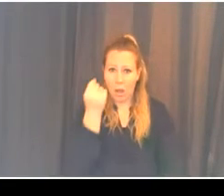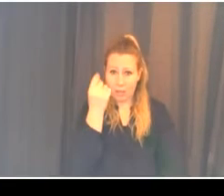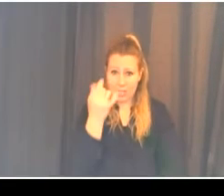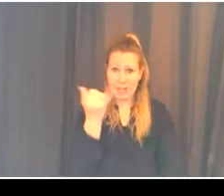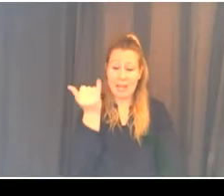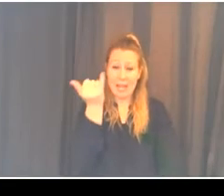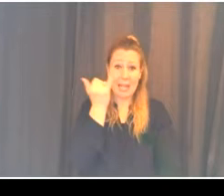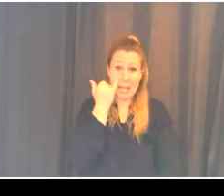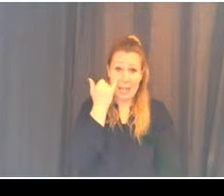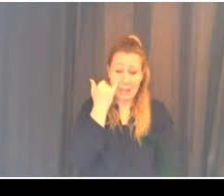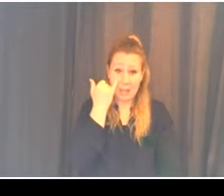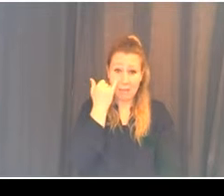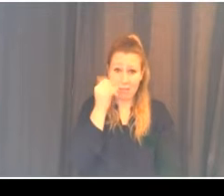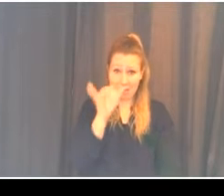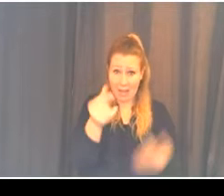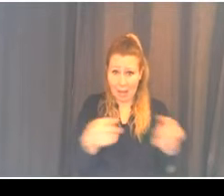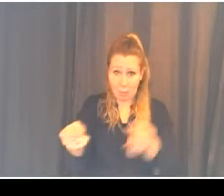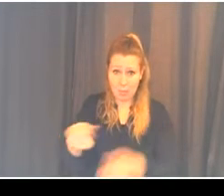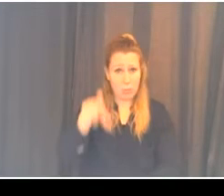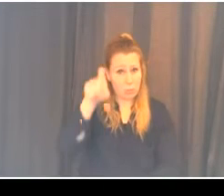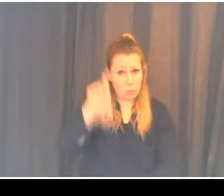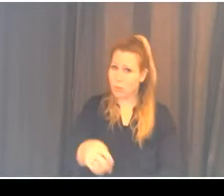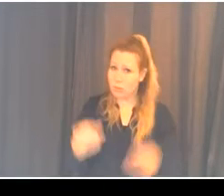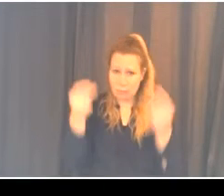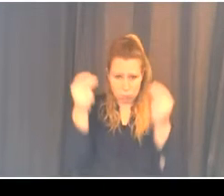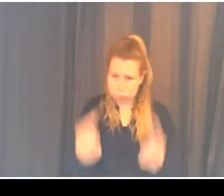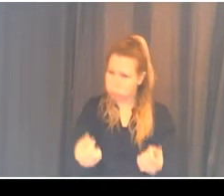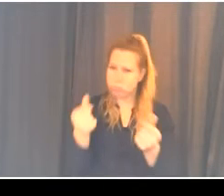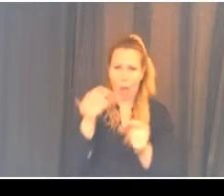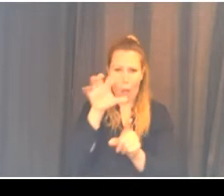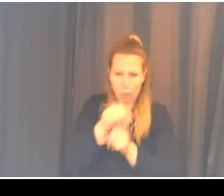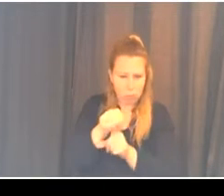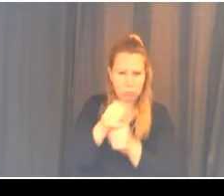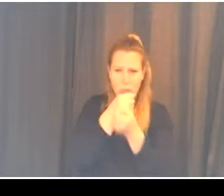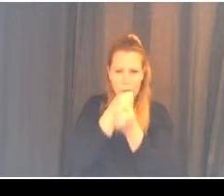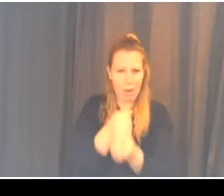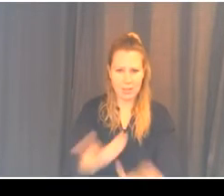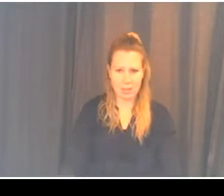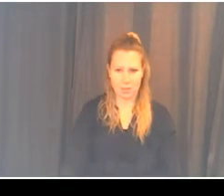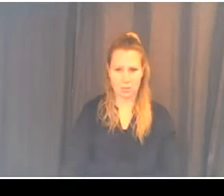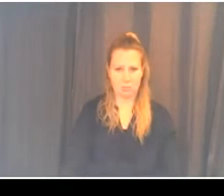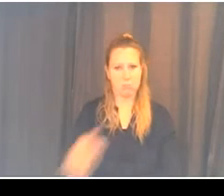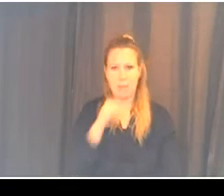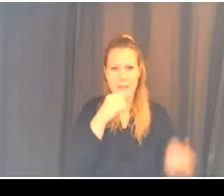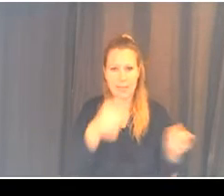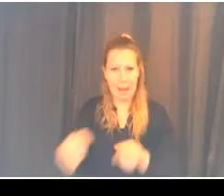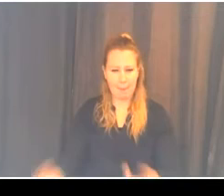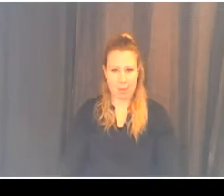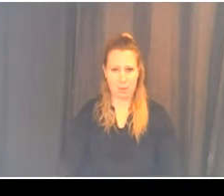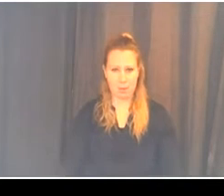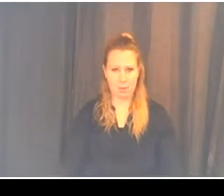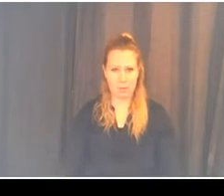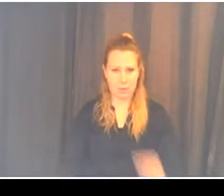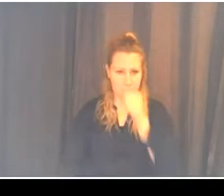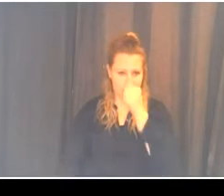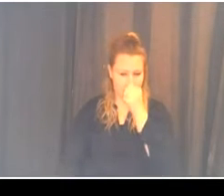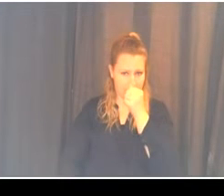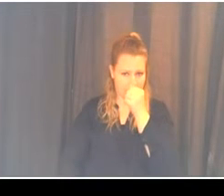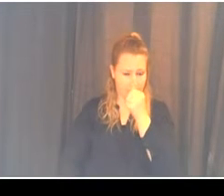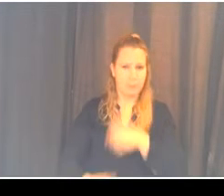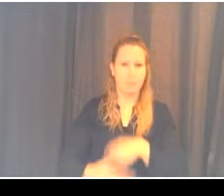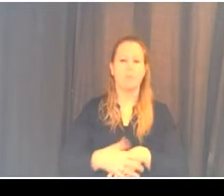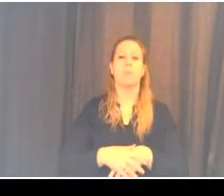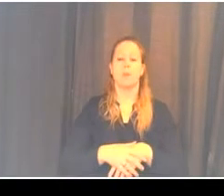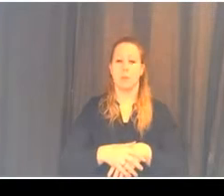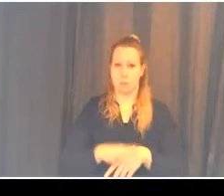years our shelters remain open they're at capacity we have new intakes Sanctuary lawyers are Staffing the legal helpl